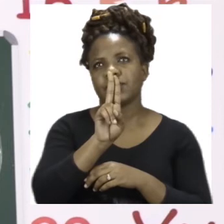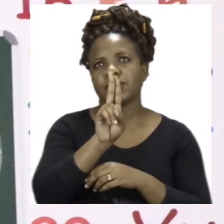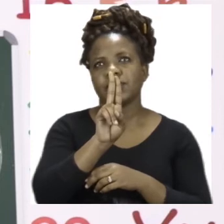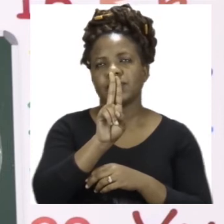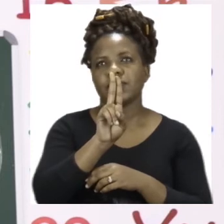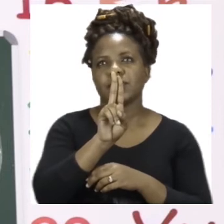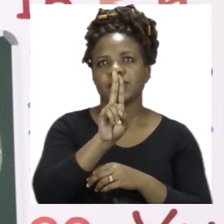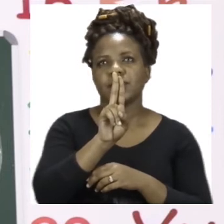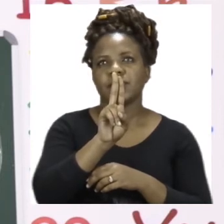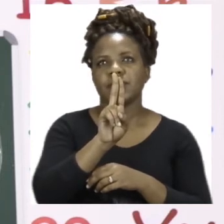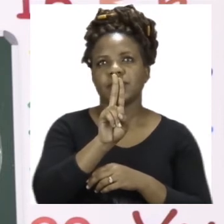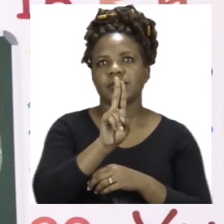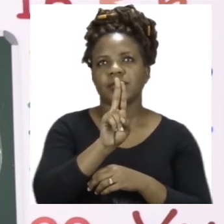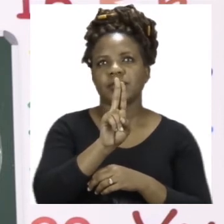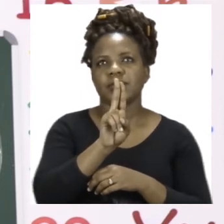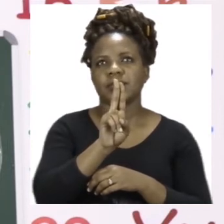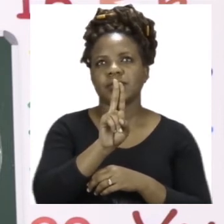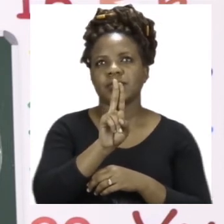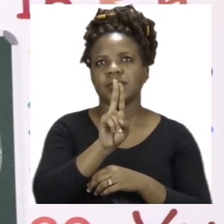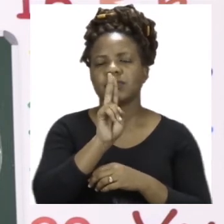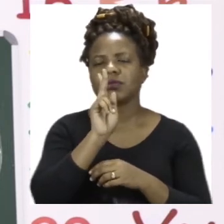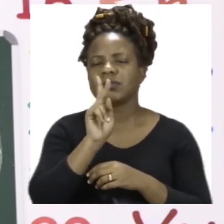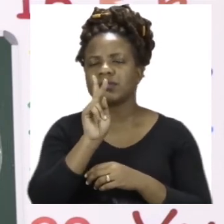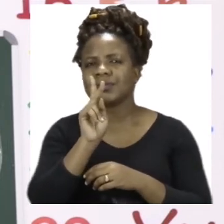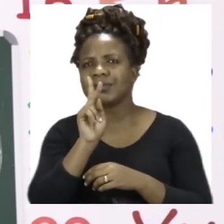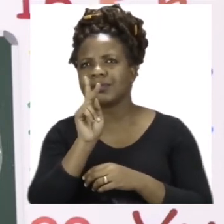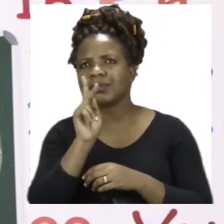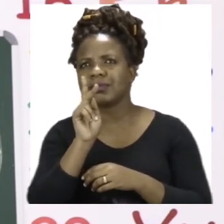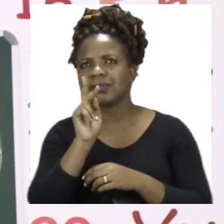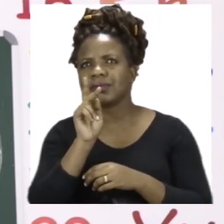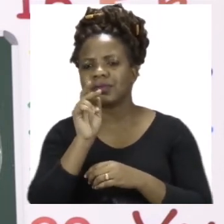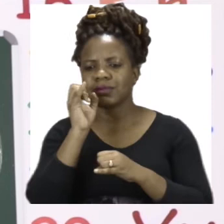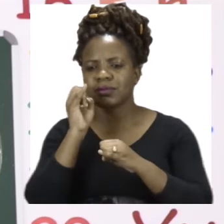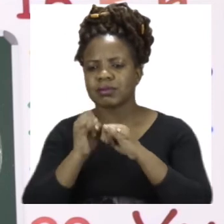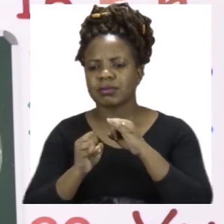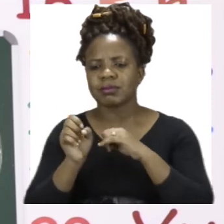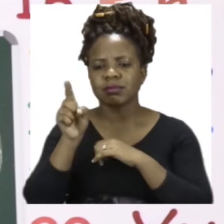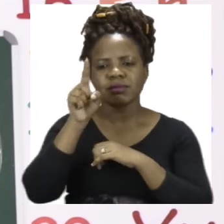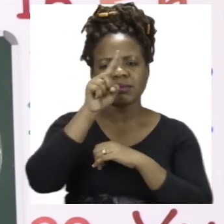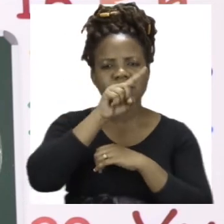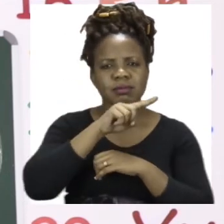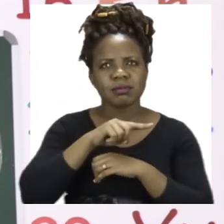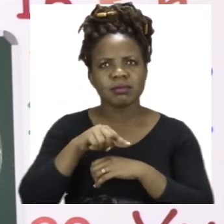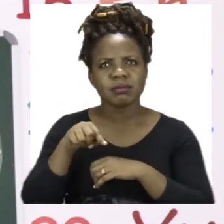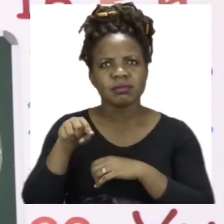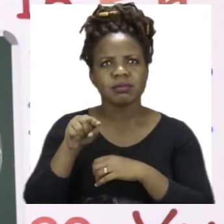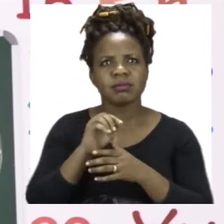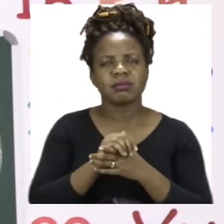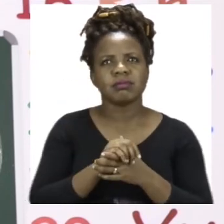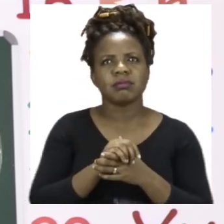And now I need to go out again in the outer side of the wheel. So far I have